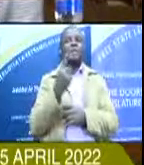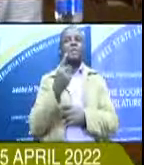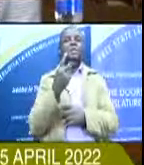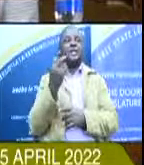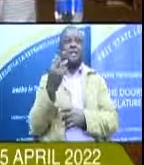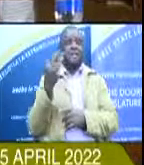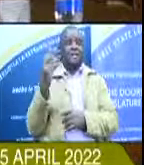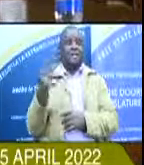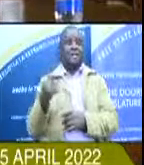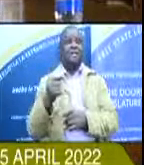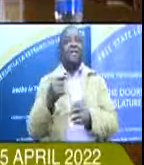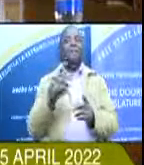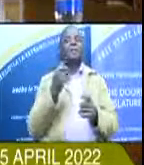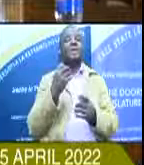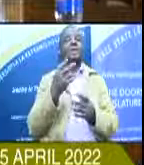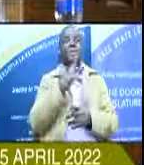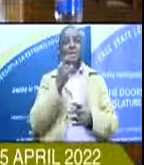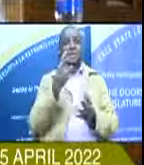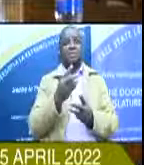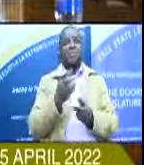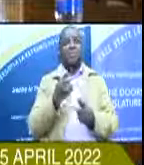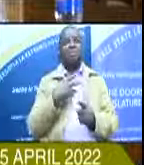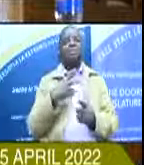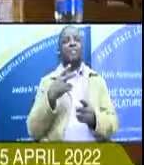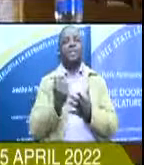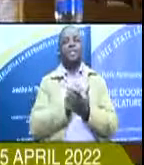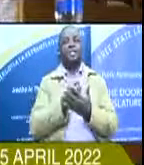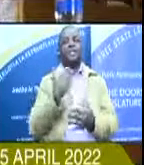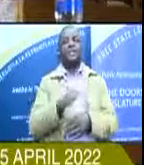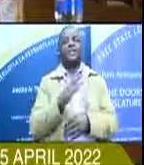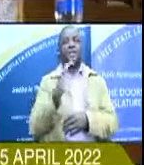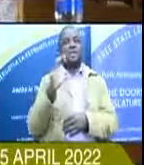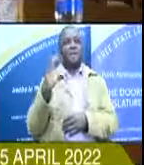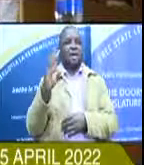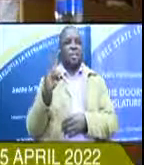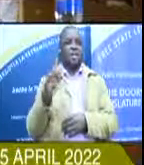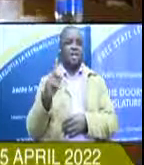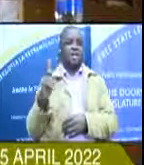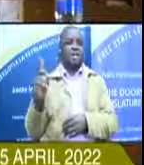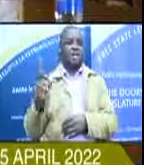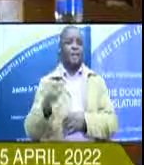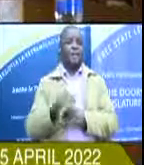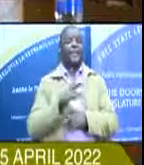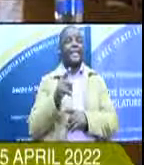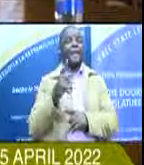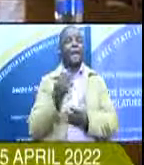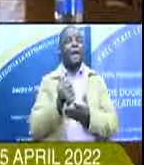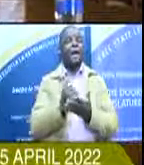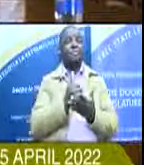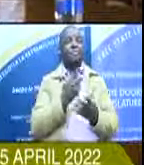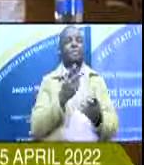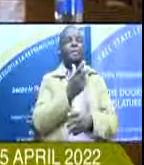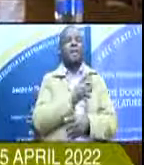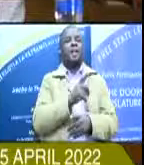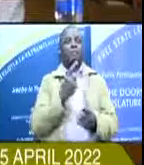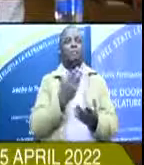134,736 patients are registered on CCMDD. This has reduced congestions at the